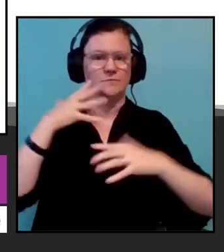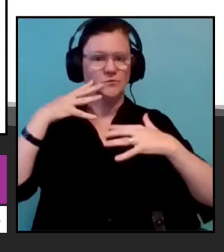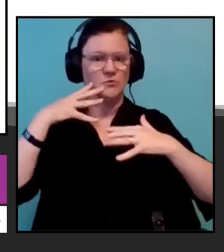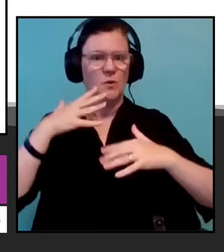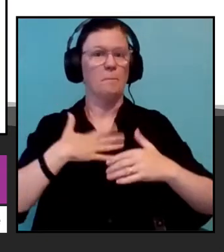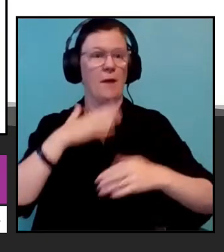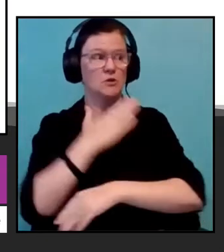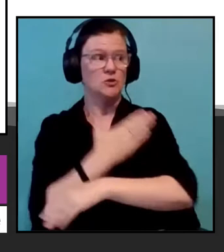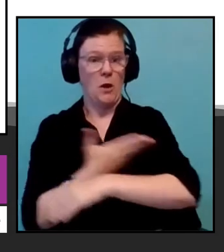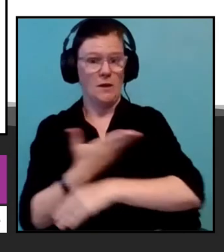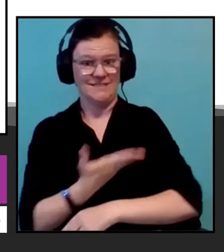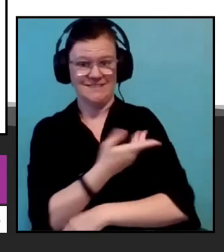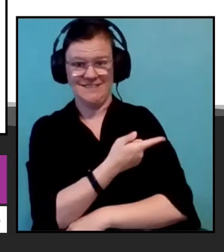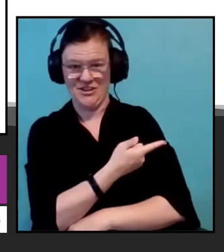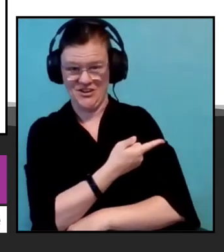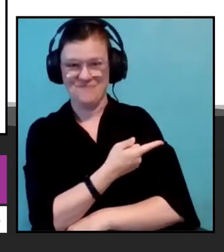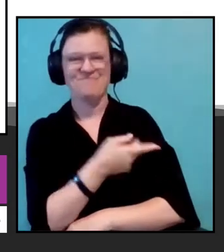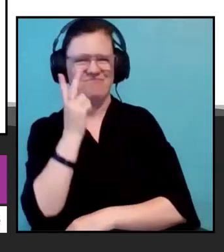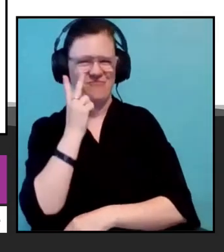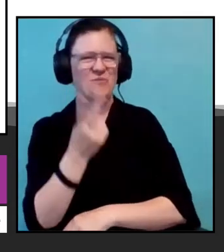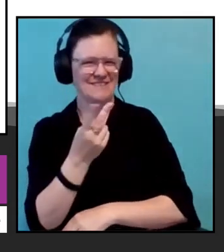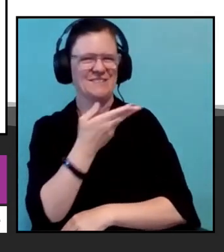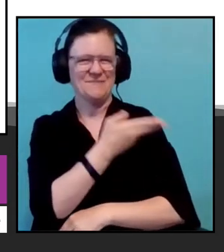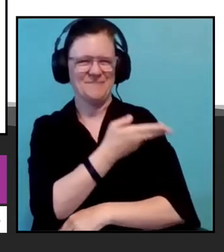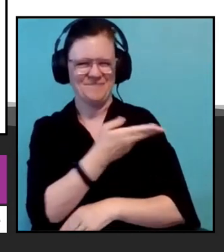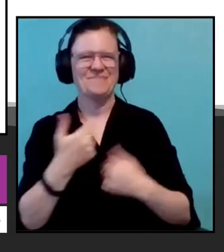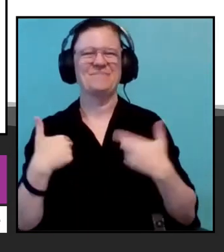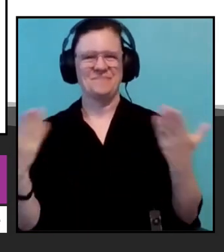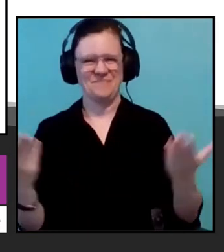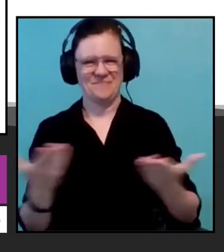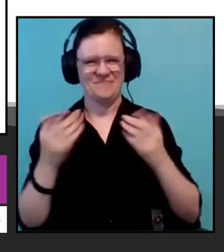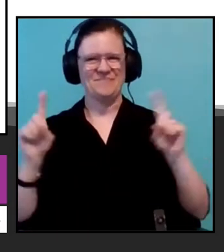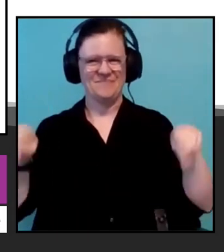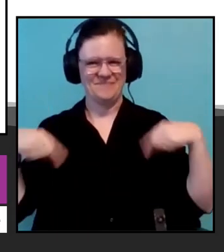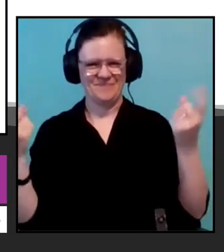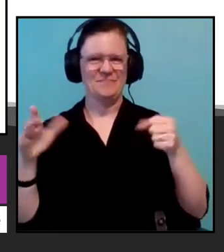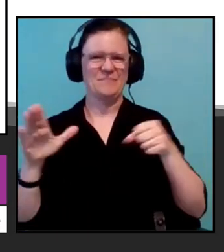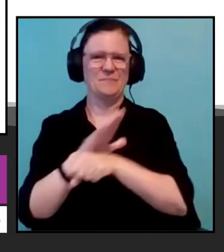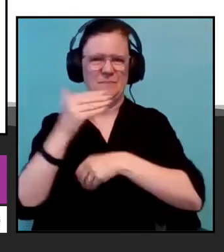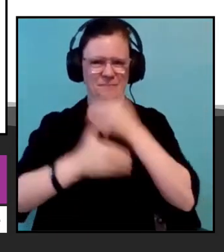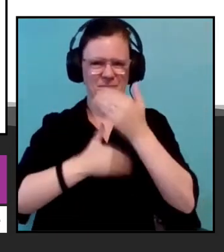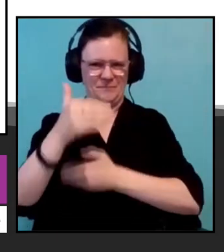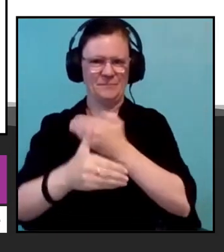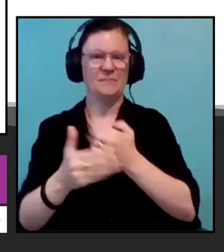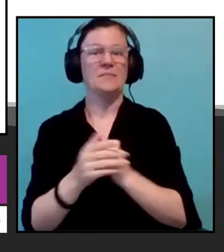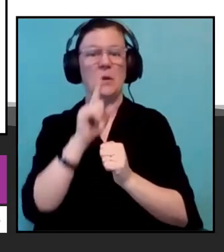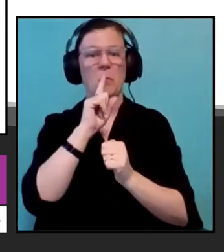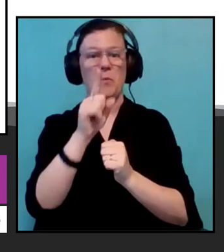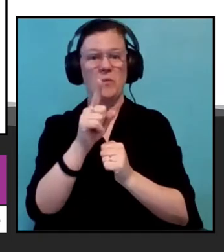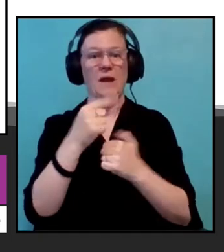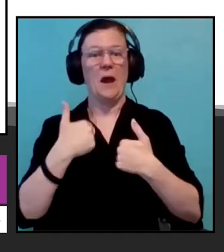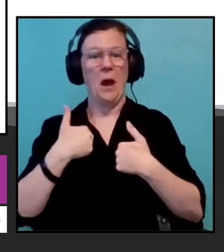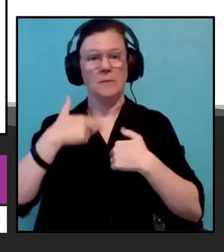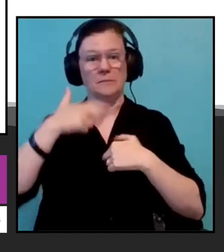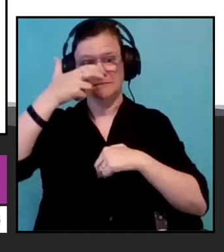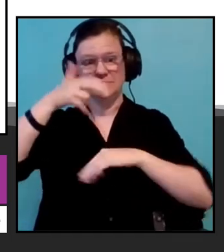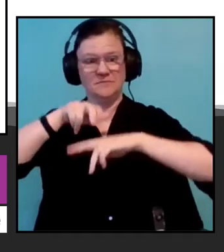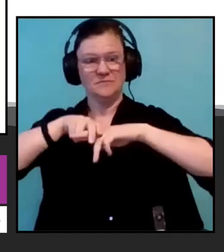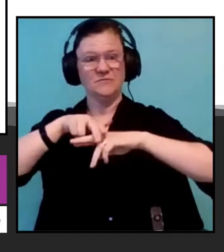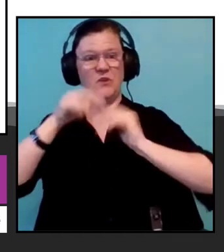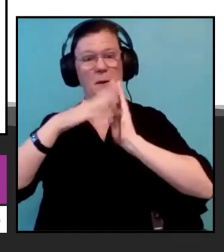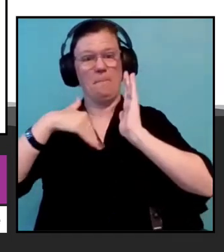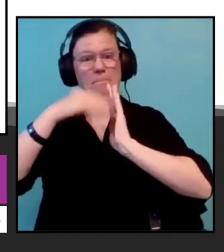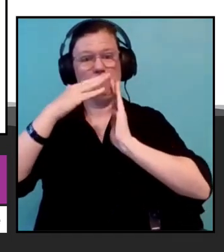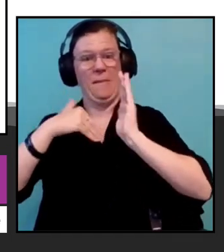very present, as you will see throughout our presentation, has been throughout this whole practice. And I'm actually sitting in front of a painting that